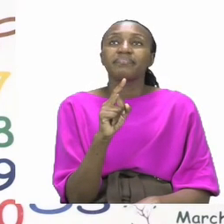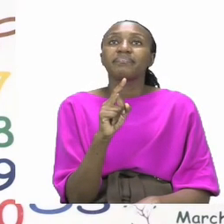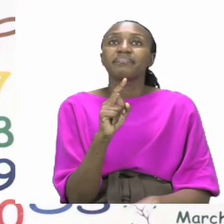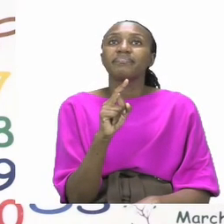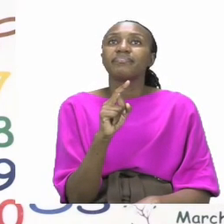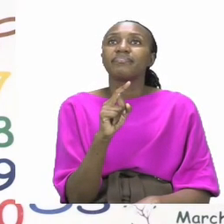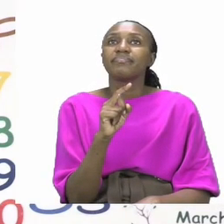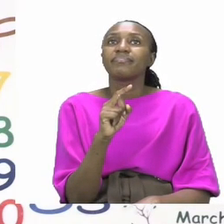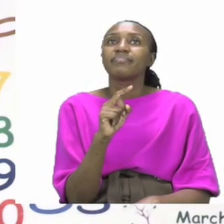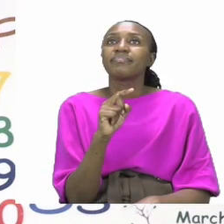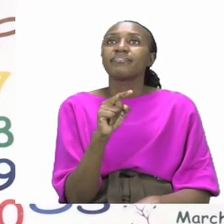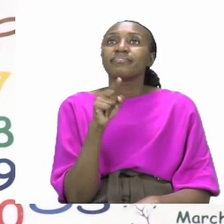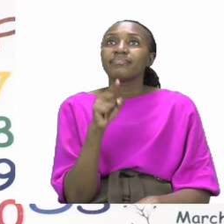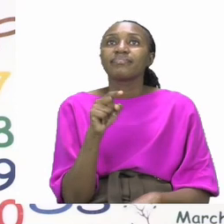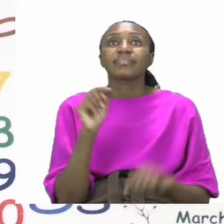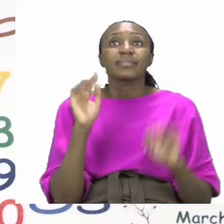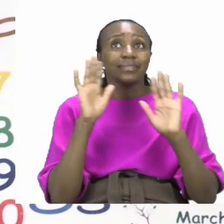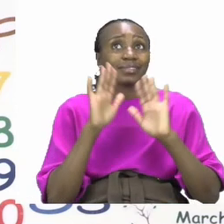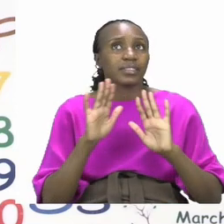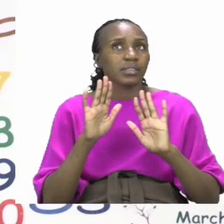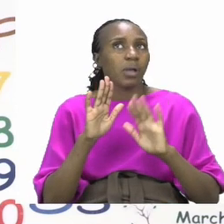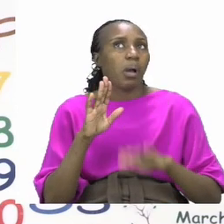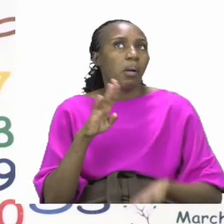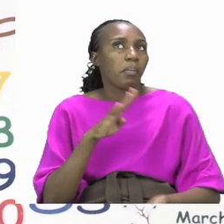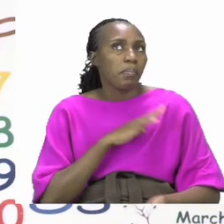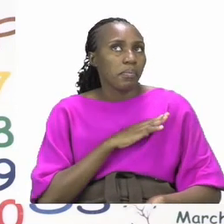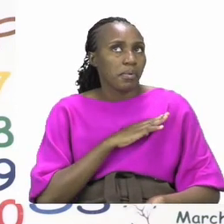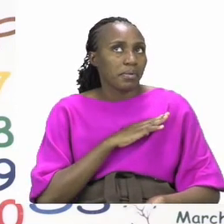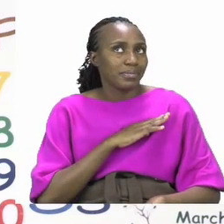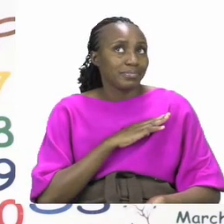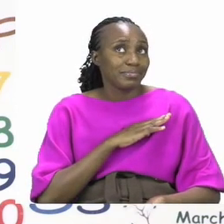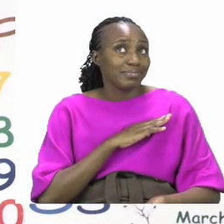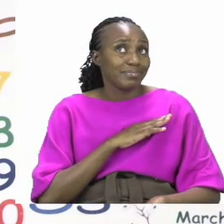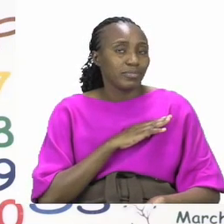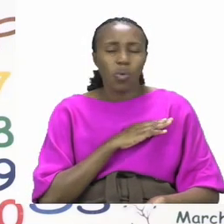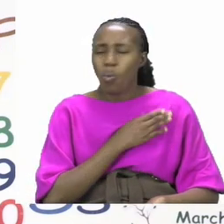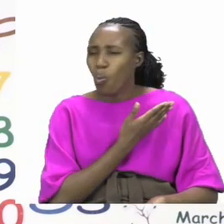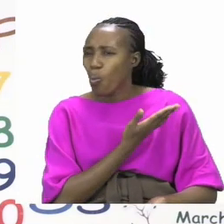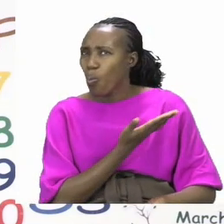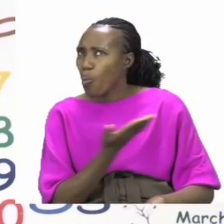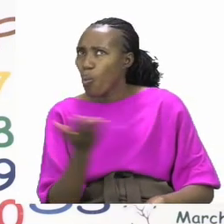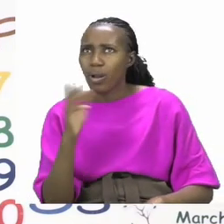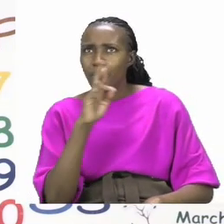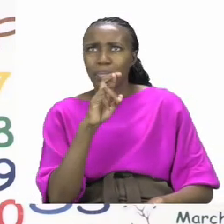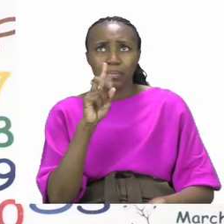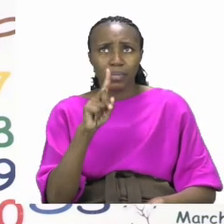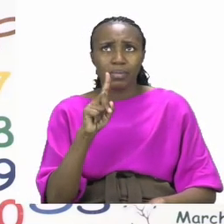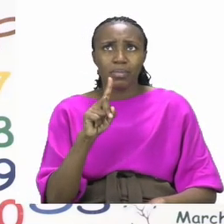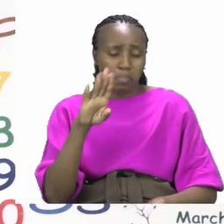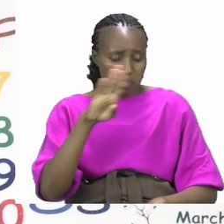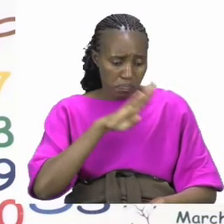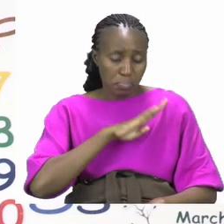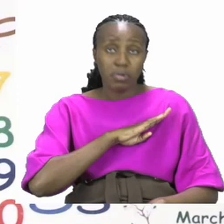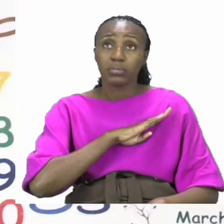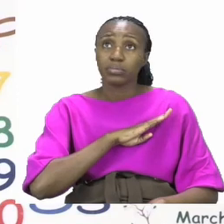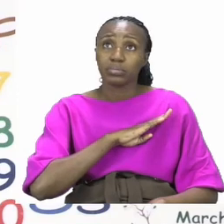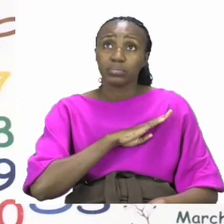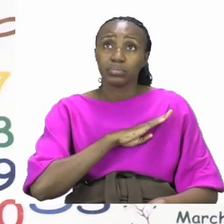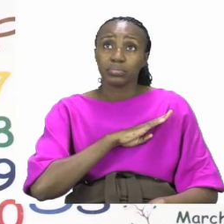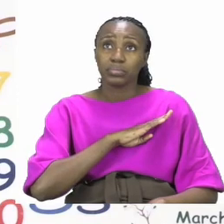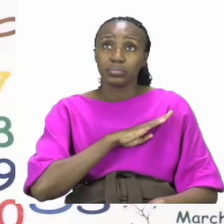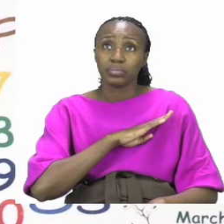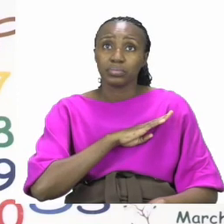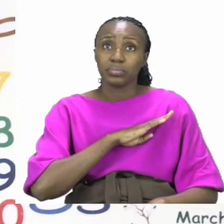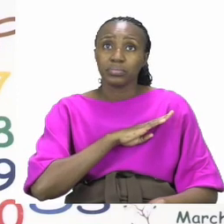color brown. When you're done coloring all the $1 coins that are there